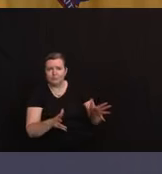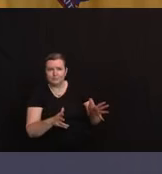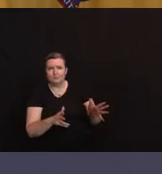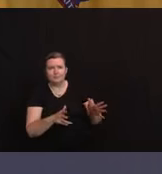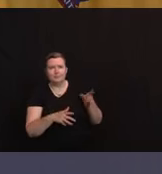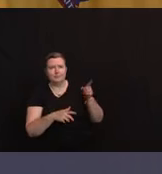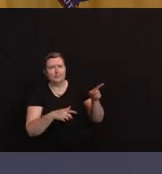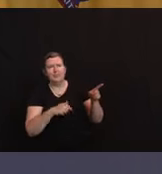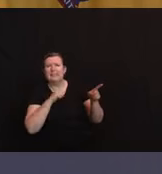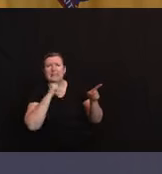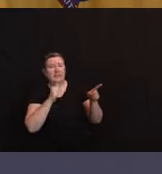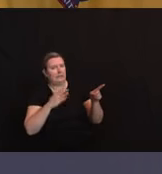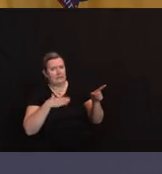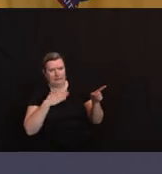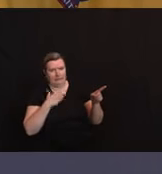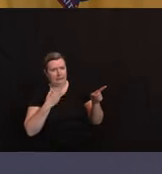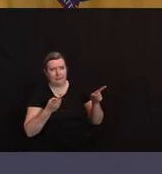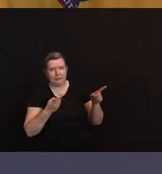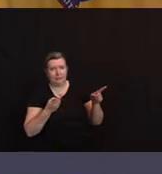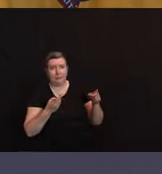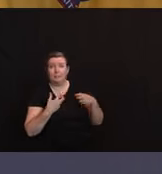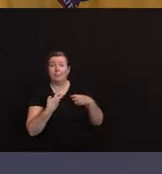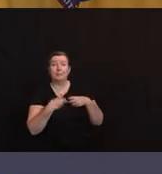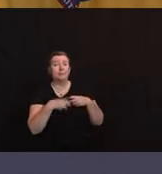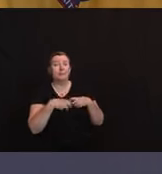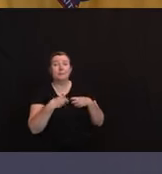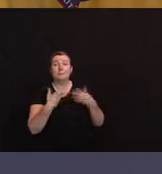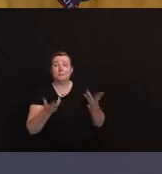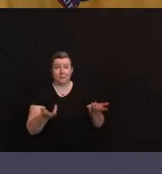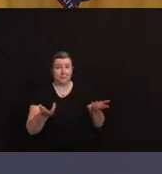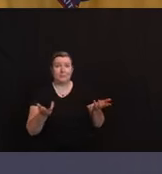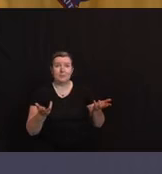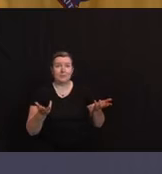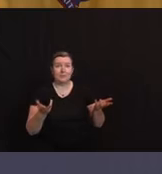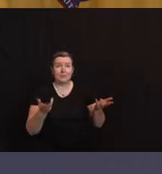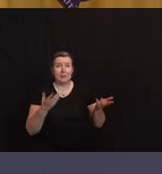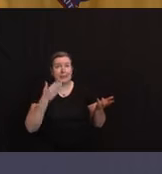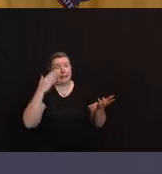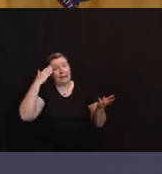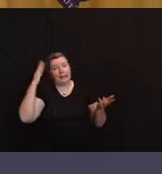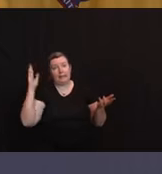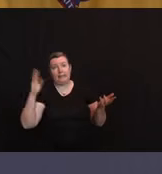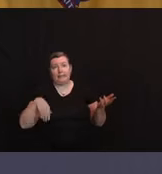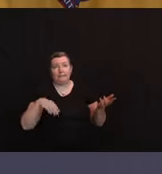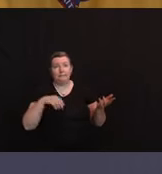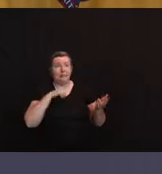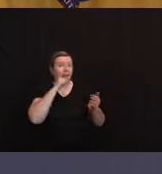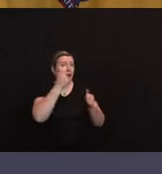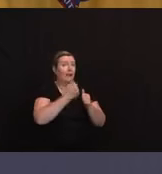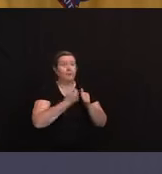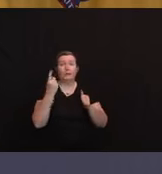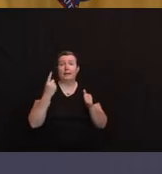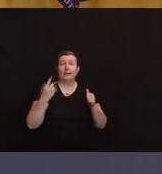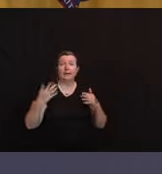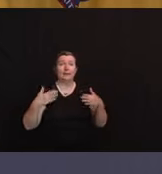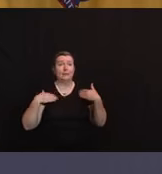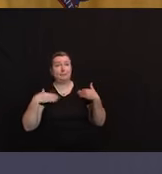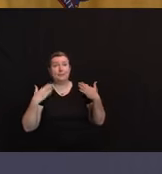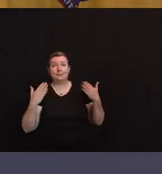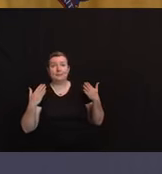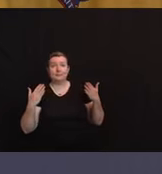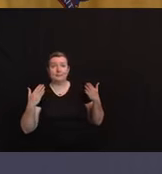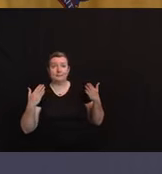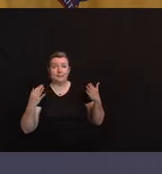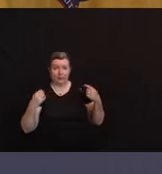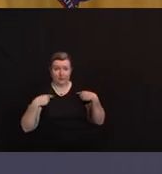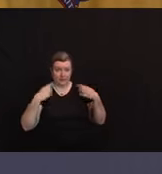and the problem with this is, like everything else, not everyone's happy when you make the call based on the data